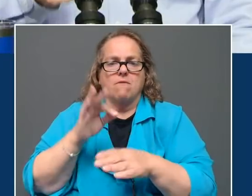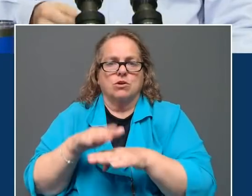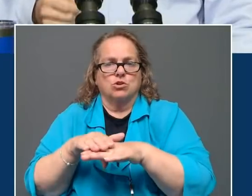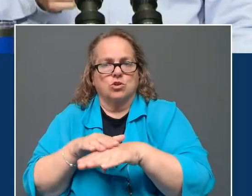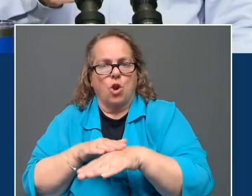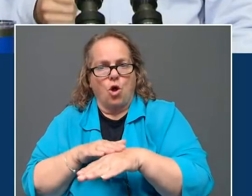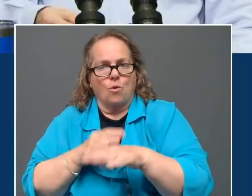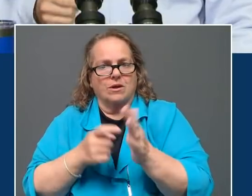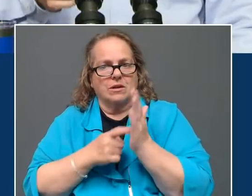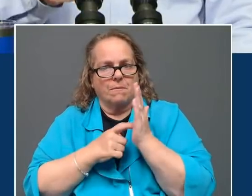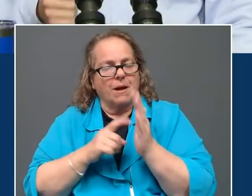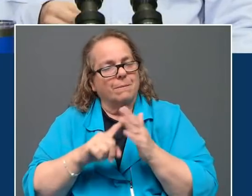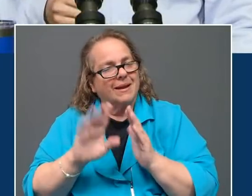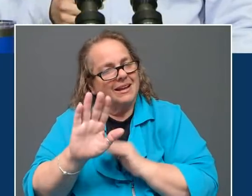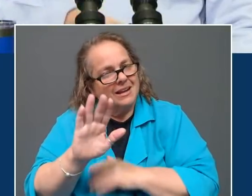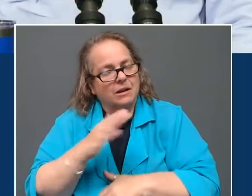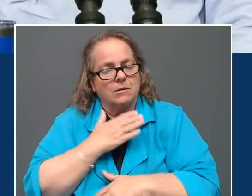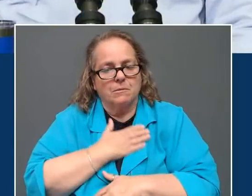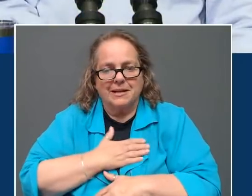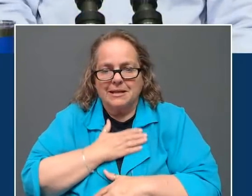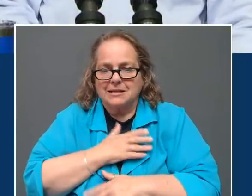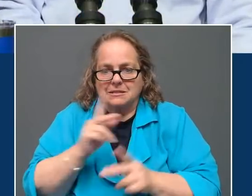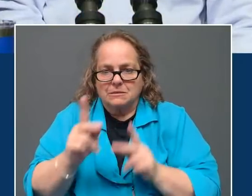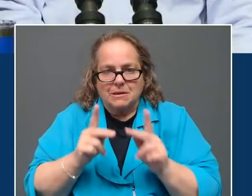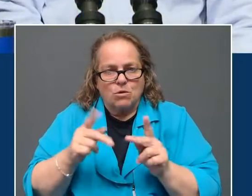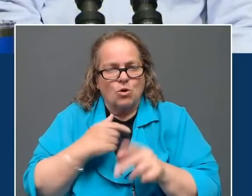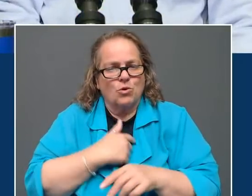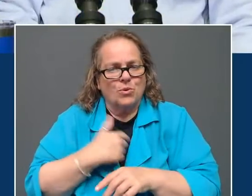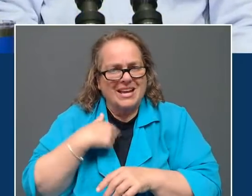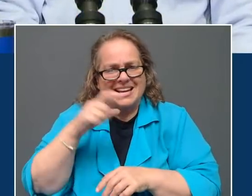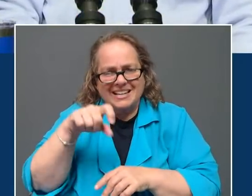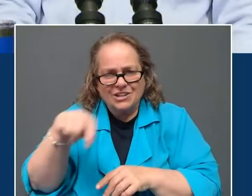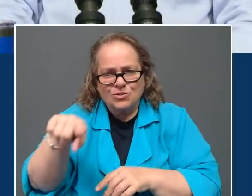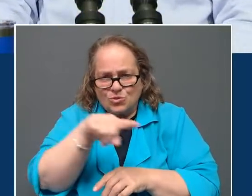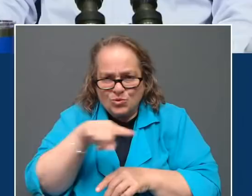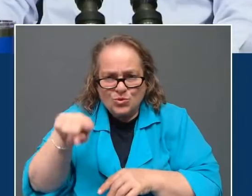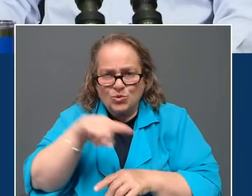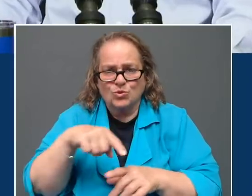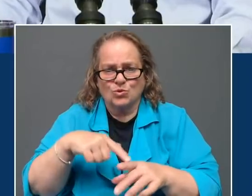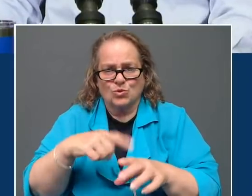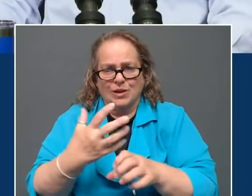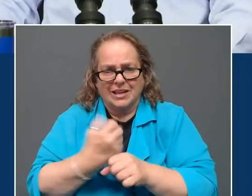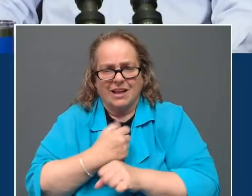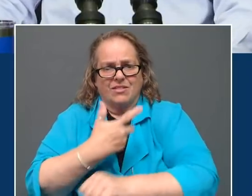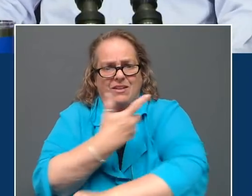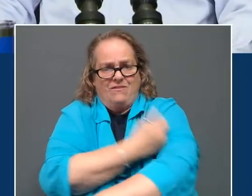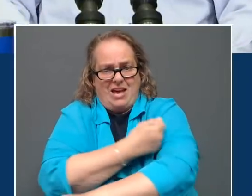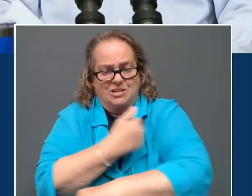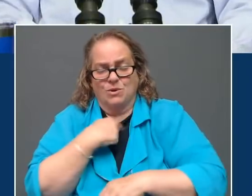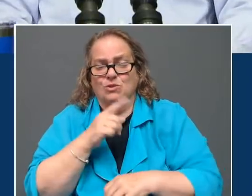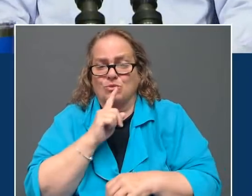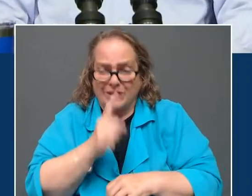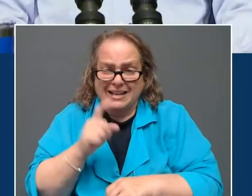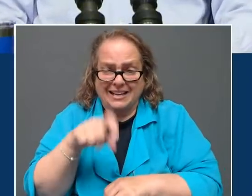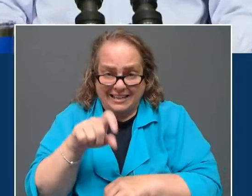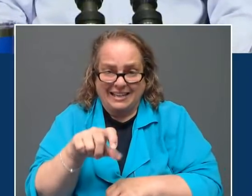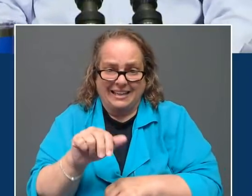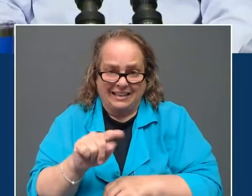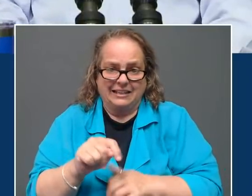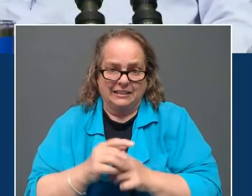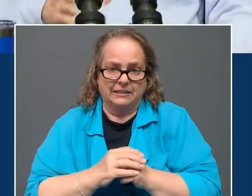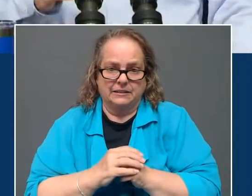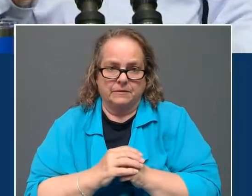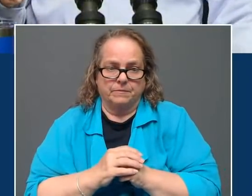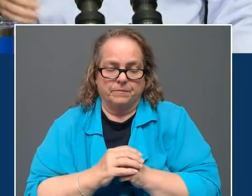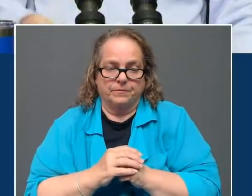folks, we really need you to get the vaccine. And right now, if you're 16